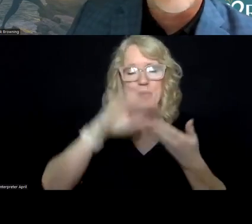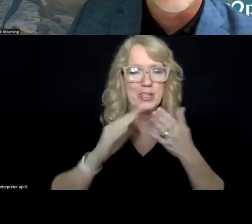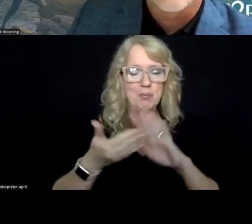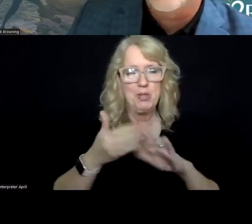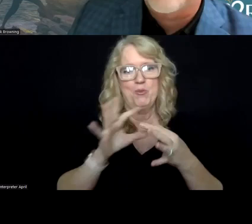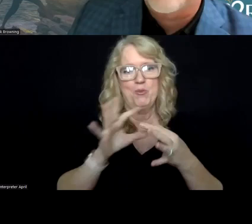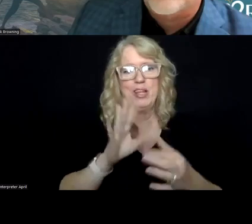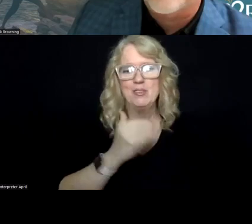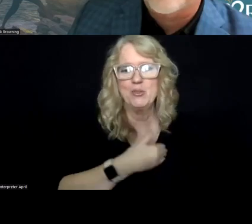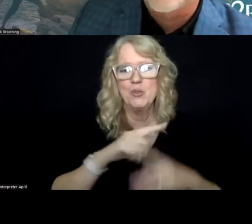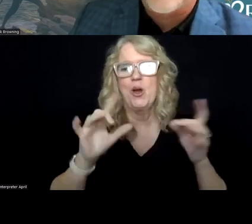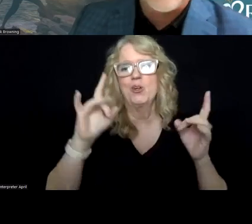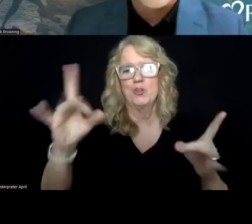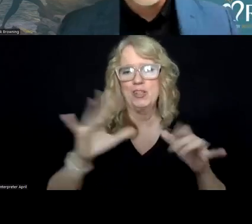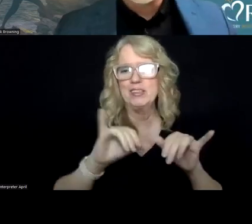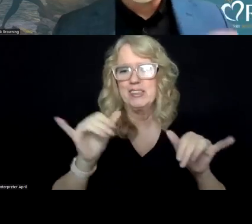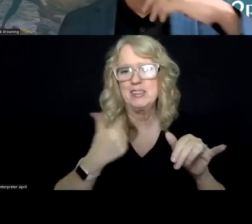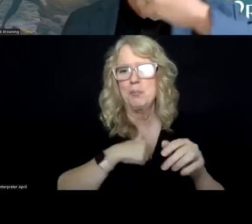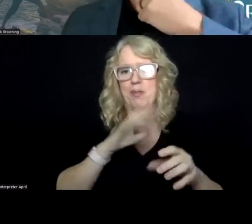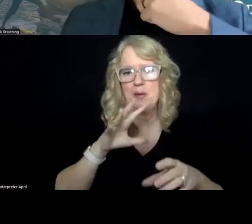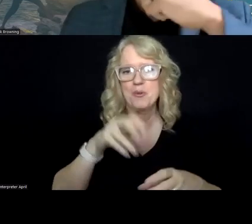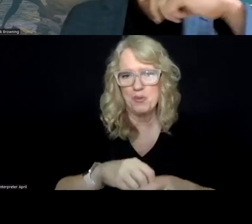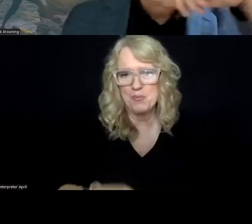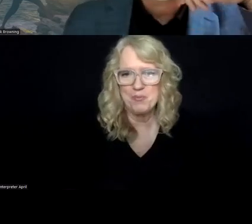to our crisis systems and the work that we're doing.